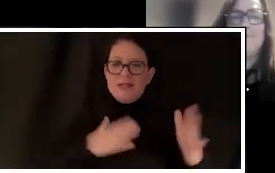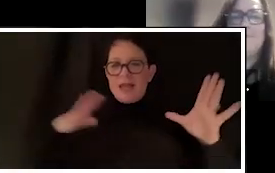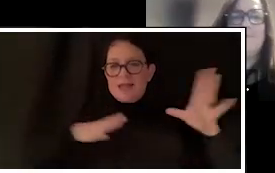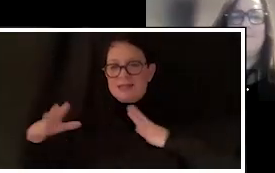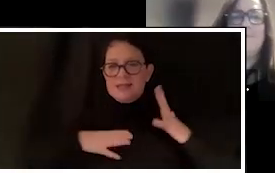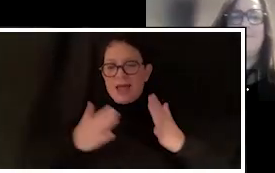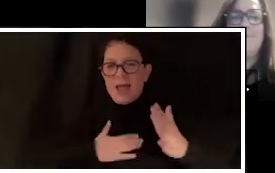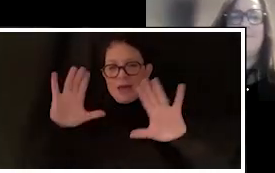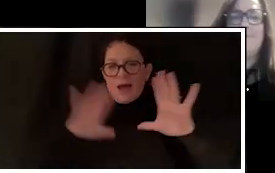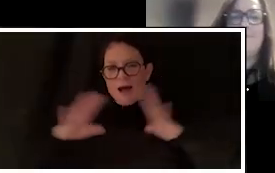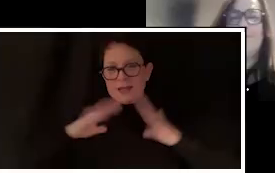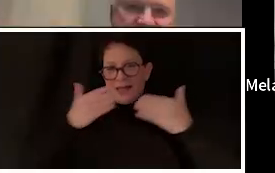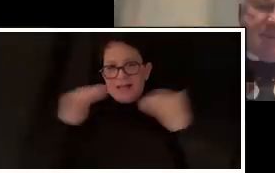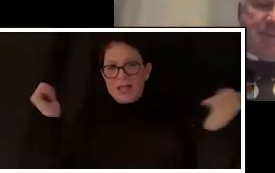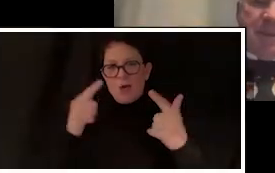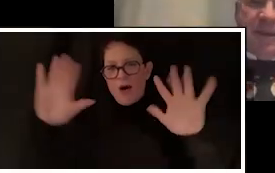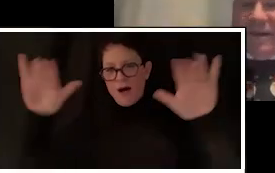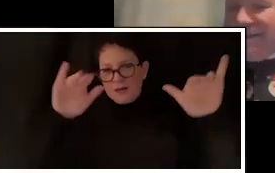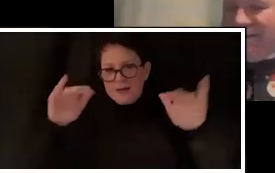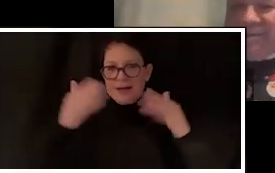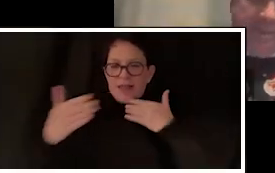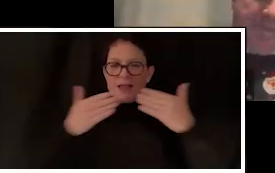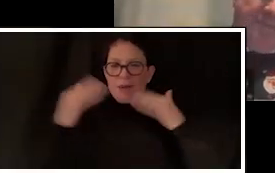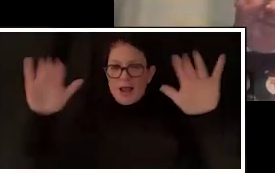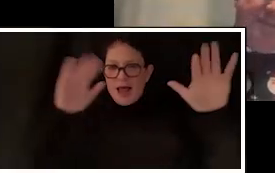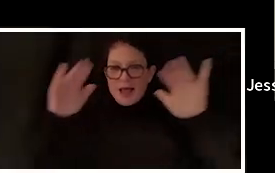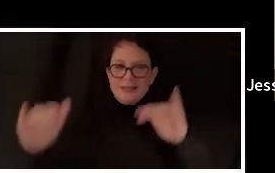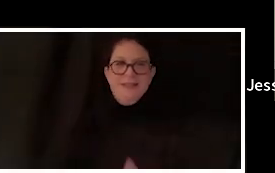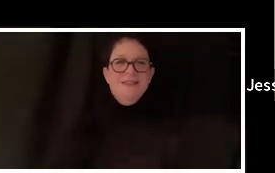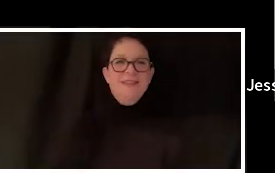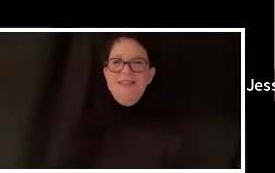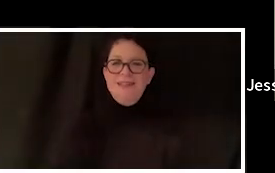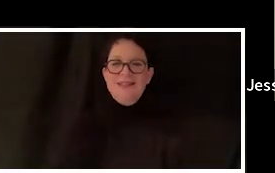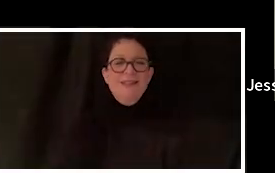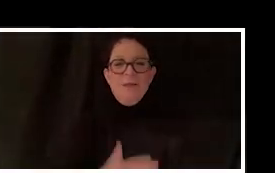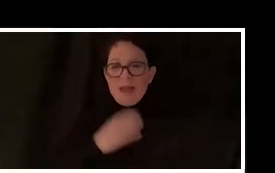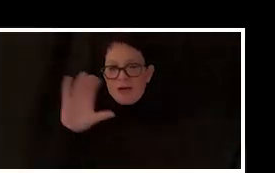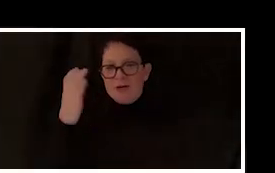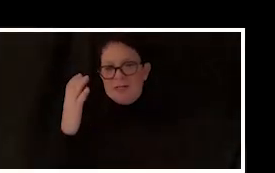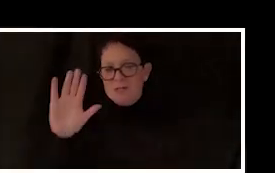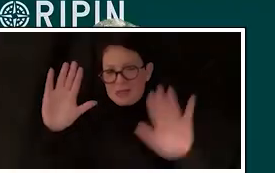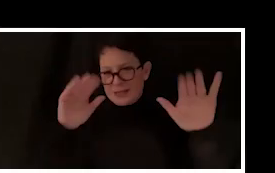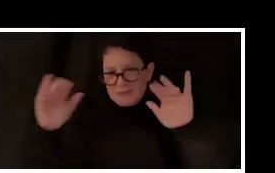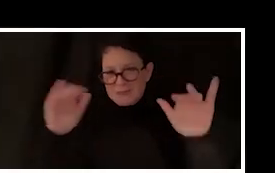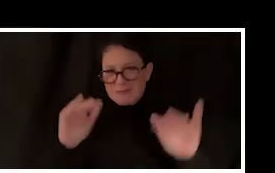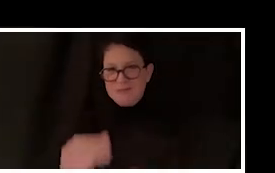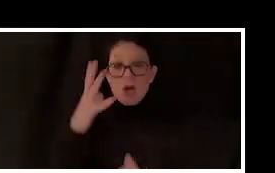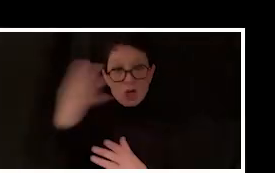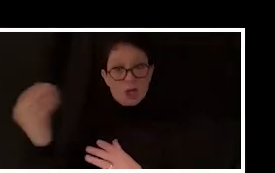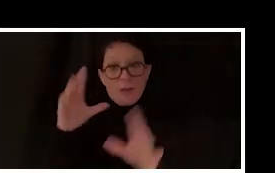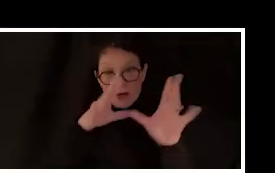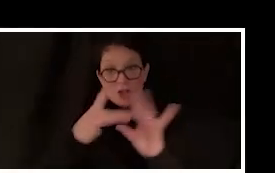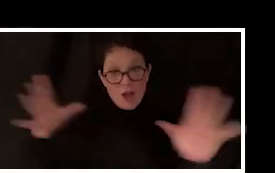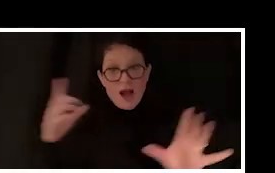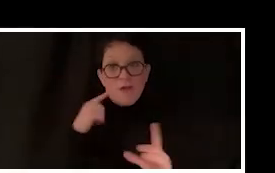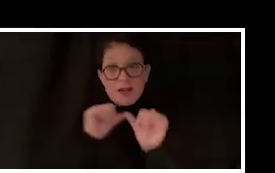Happy you. holidays. Bye, everybody. Happy La, holidays. la, la, la, Merry la, Christmas. la. Yeah. Better go. We're gonna keep singing.